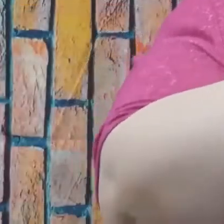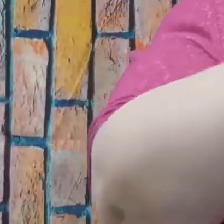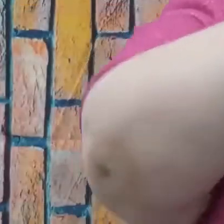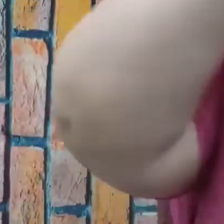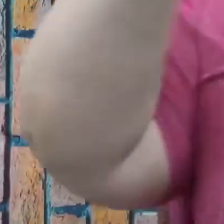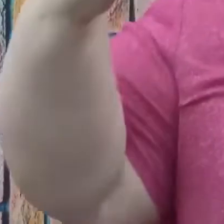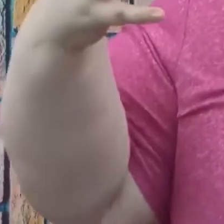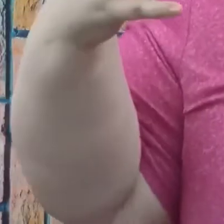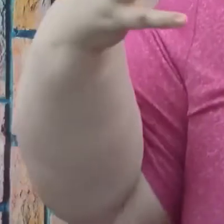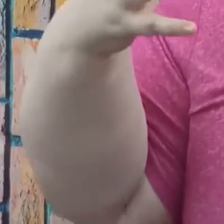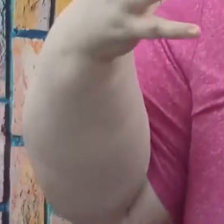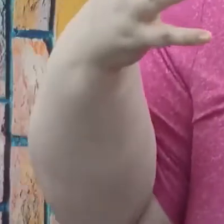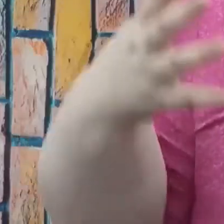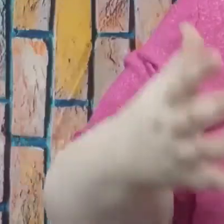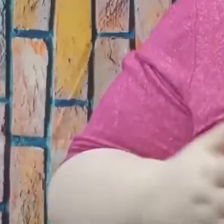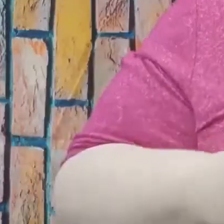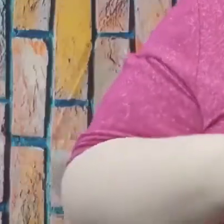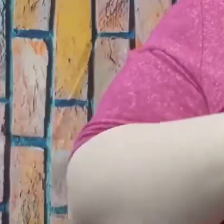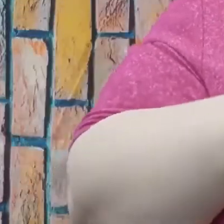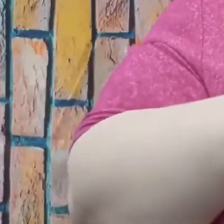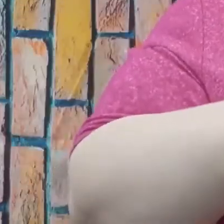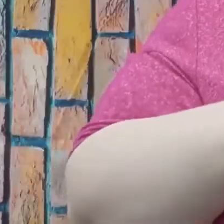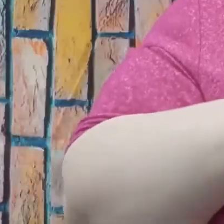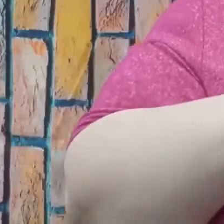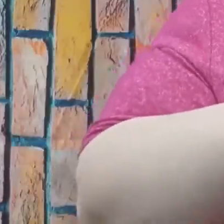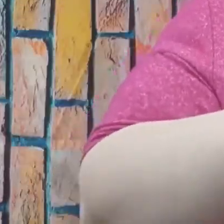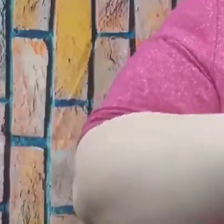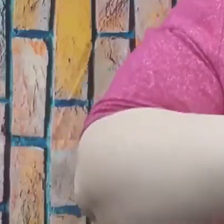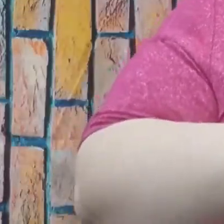I was really struggling with not being able to get out much